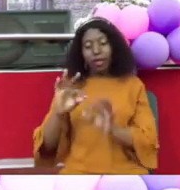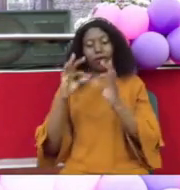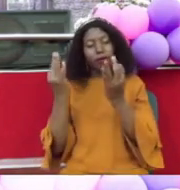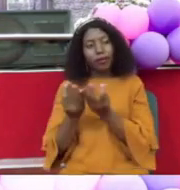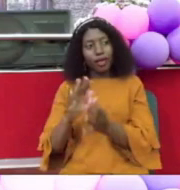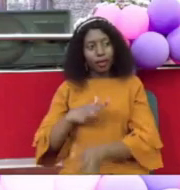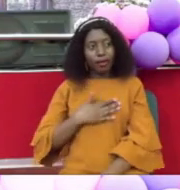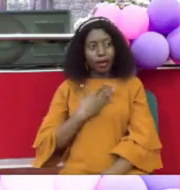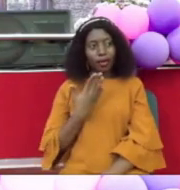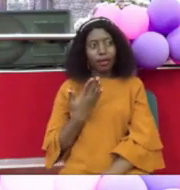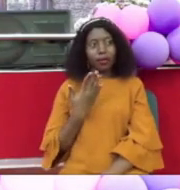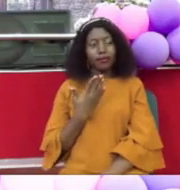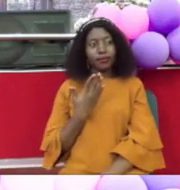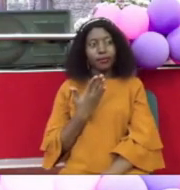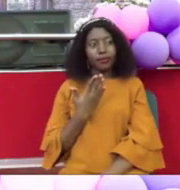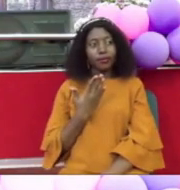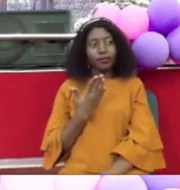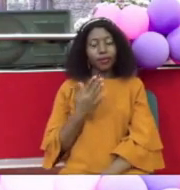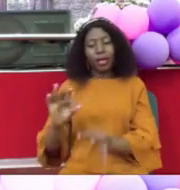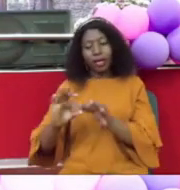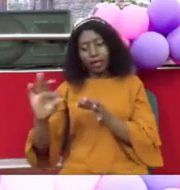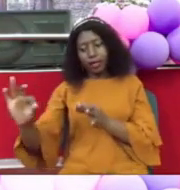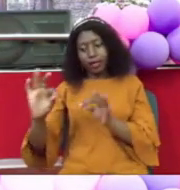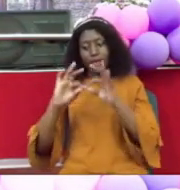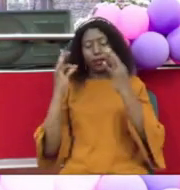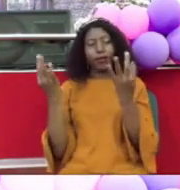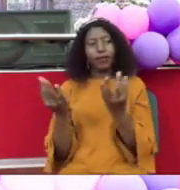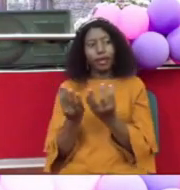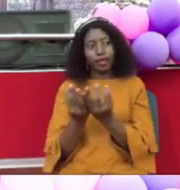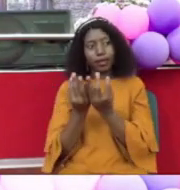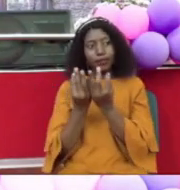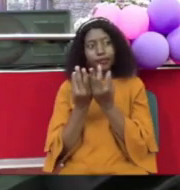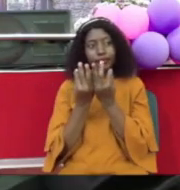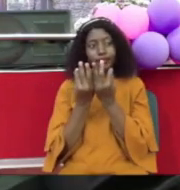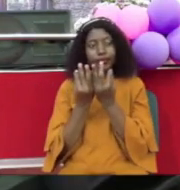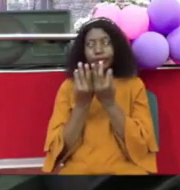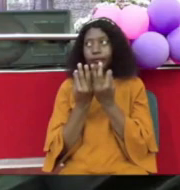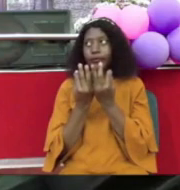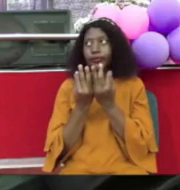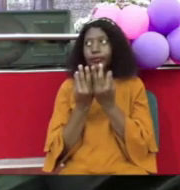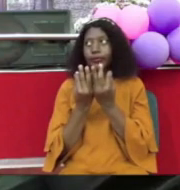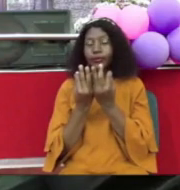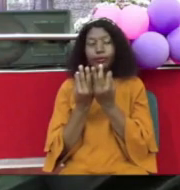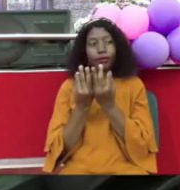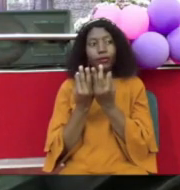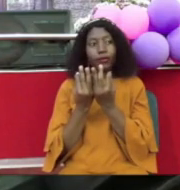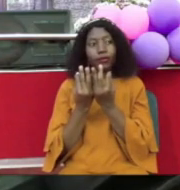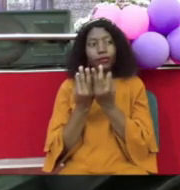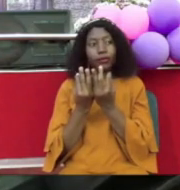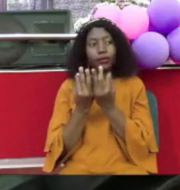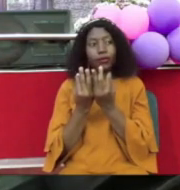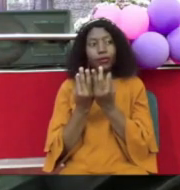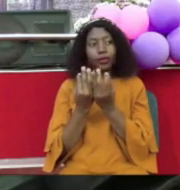Kwangu, familia yangu. The extended family. Wale ambao ni wale familia ambayo inaendelea. You are there to fulfill